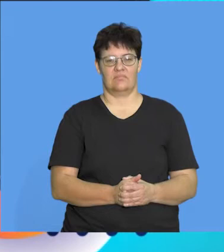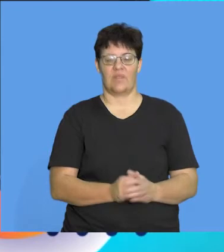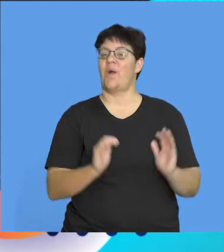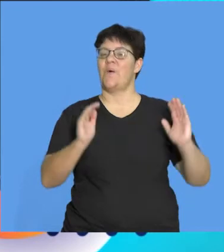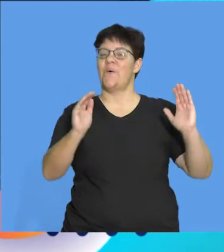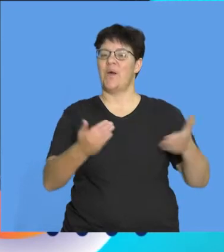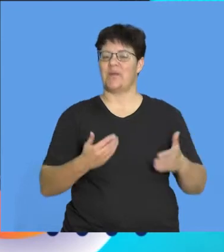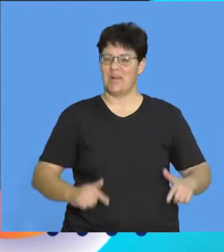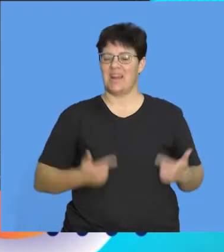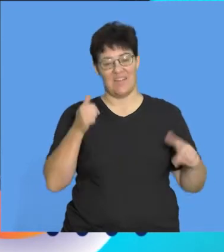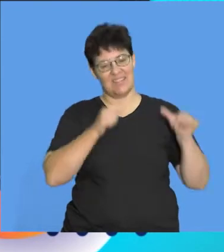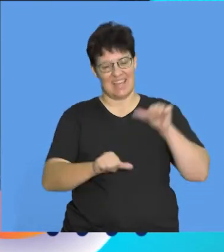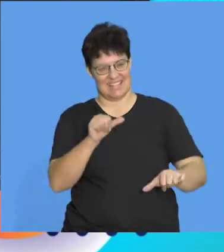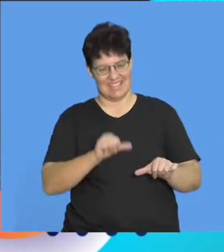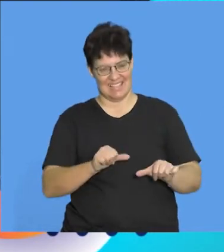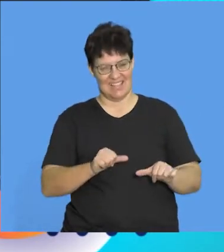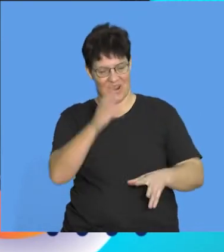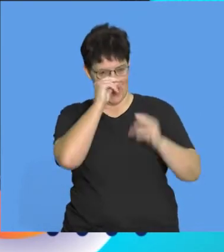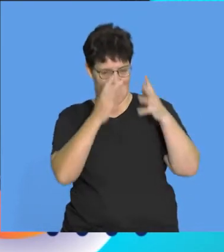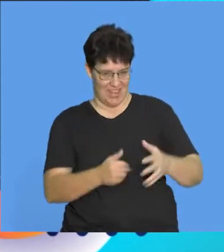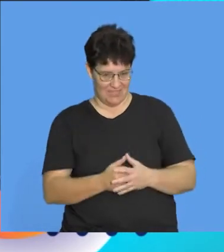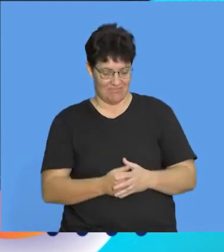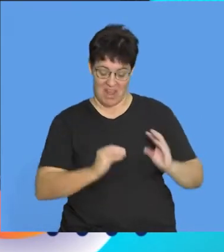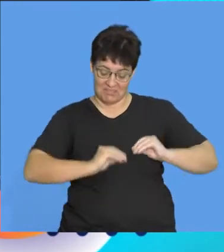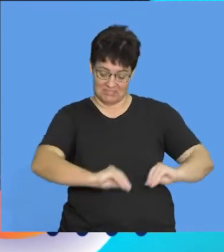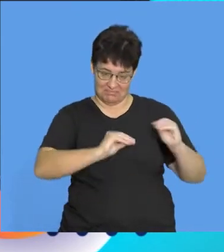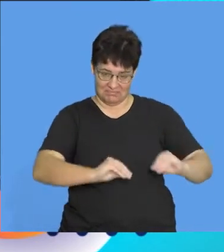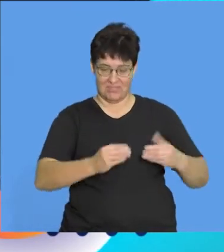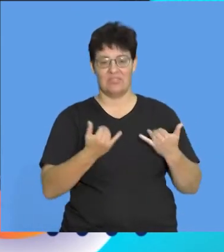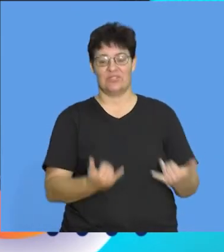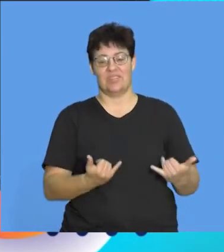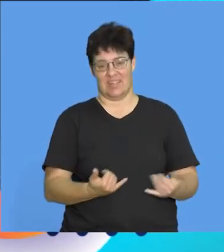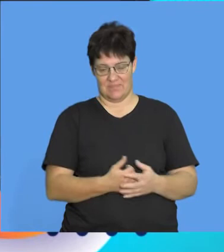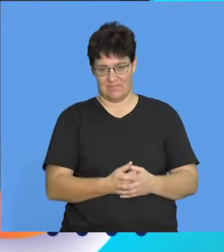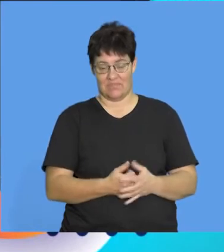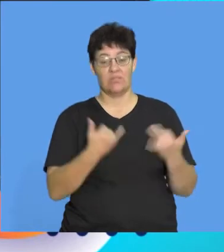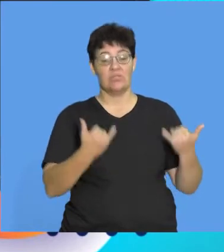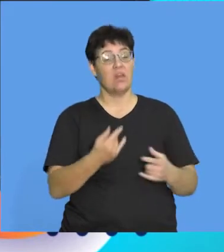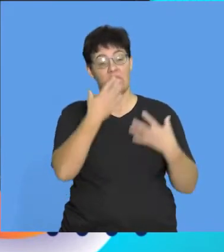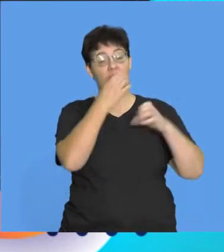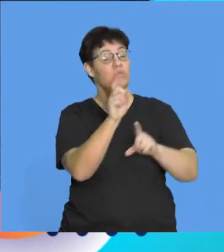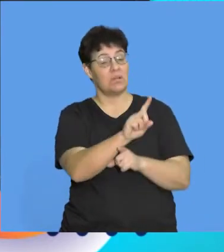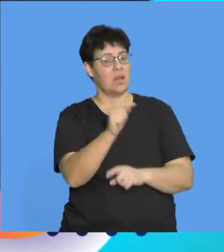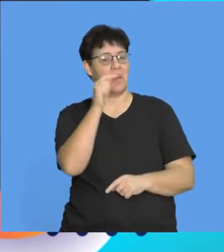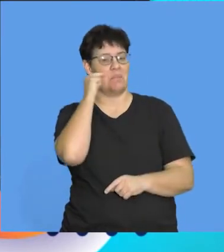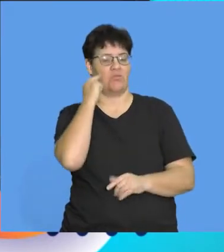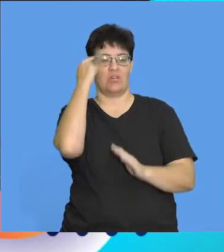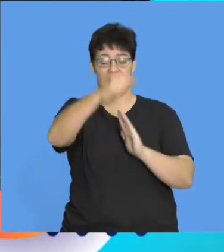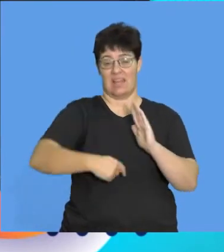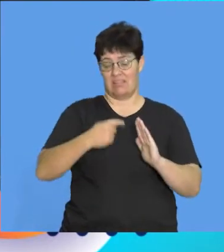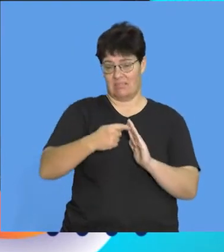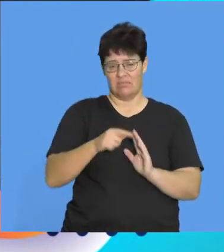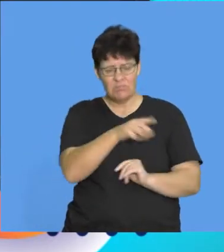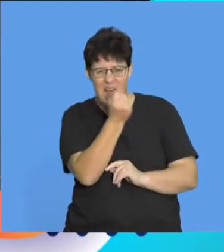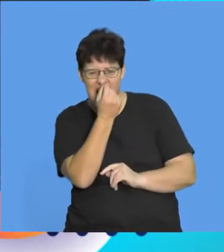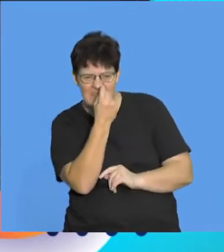Welcome, life science learners, to another installment for today. Today we're focusing on the menstrual cycle and understanding